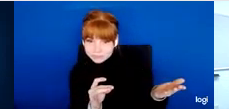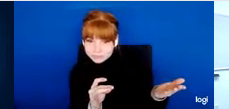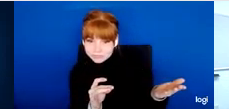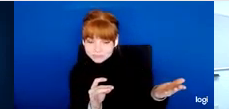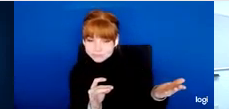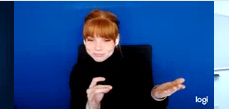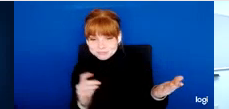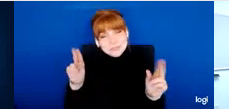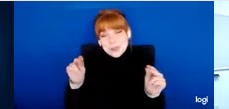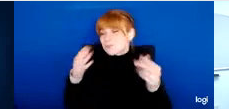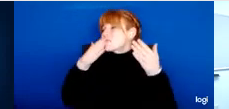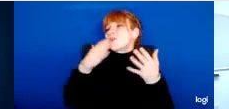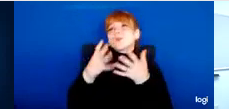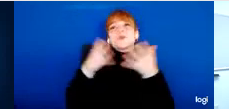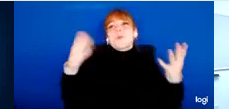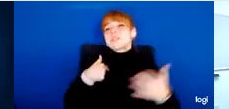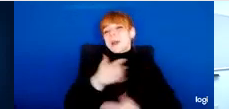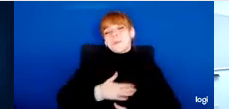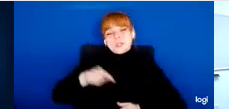No, thank you. Appreciate the opportunity.